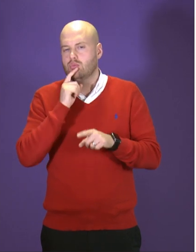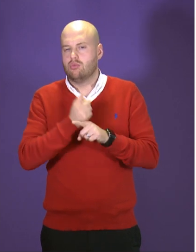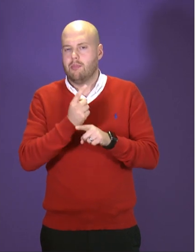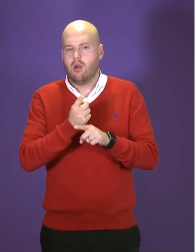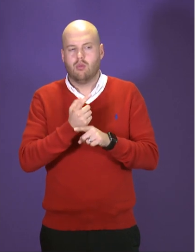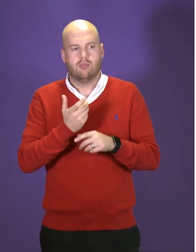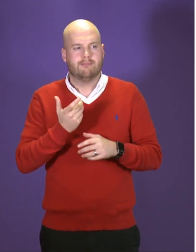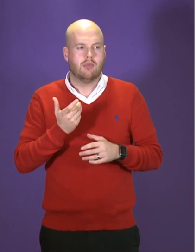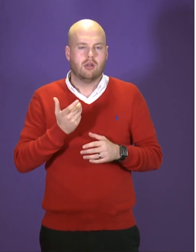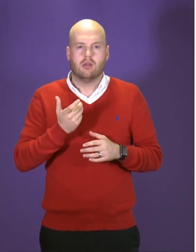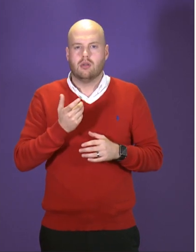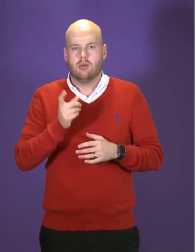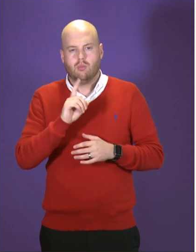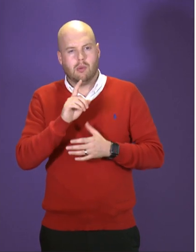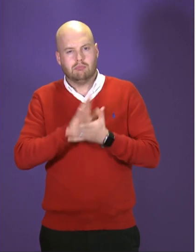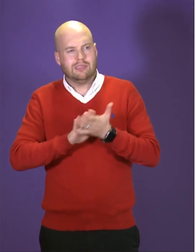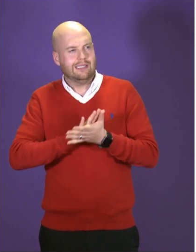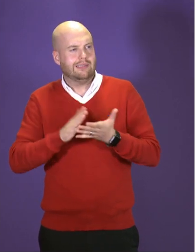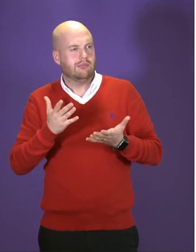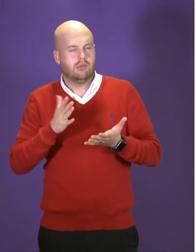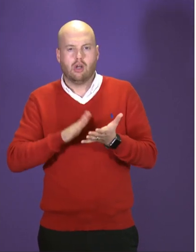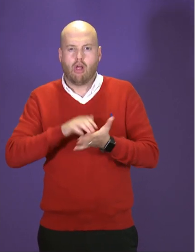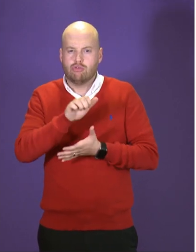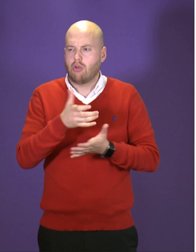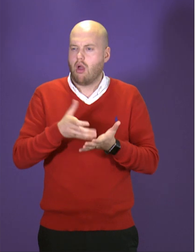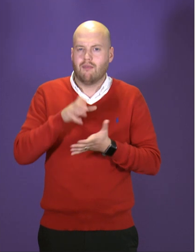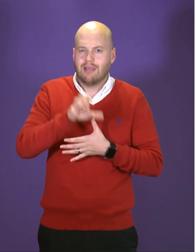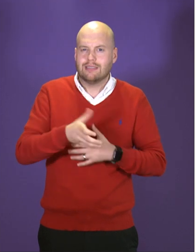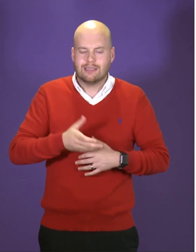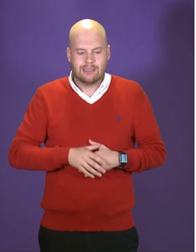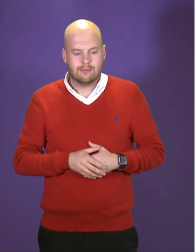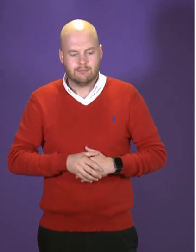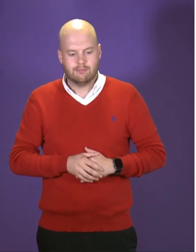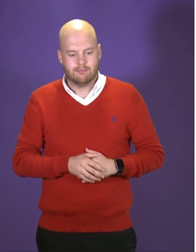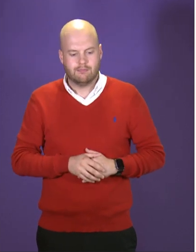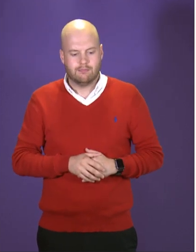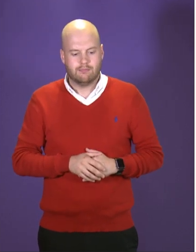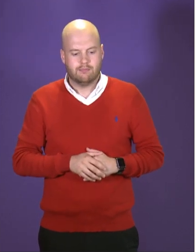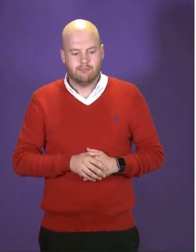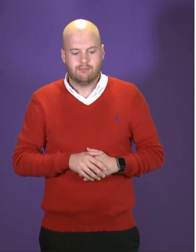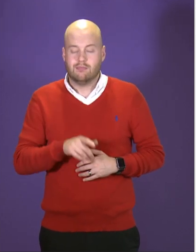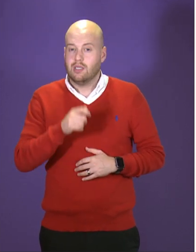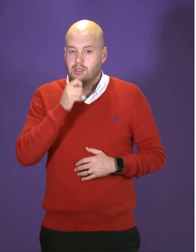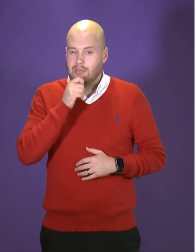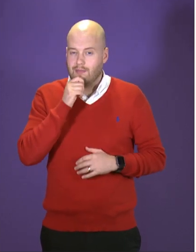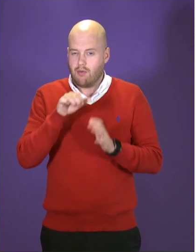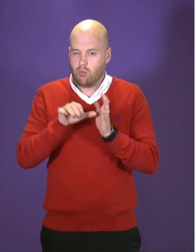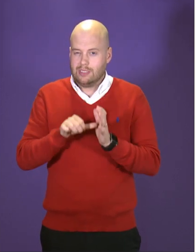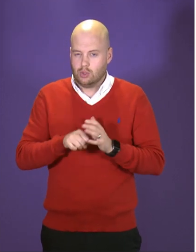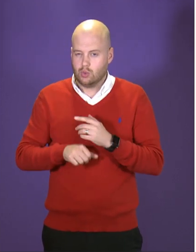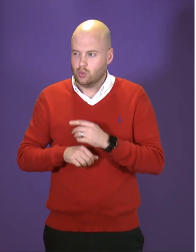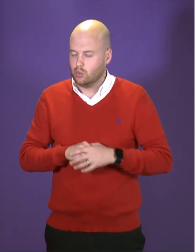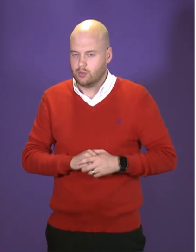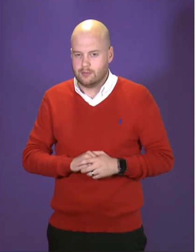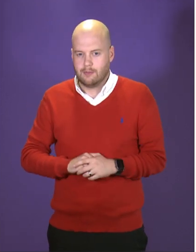means for us culture and investment. I think it's something here. Do you hear me now?